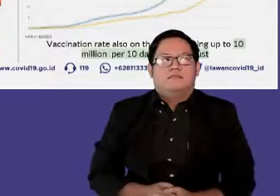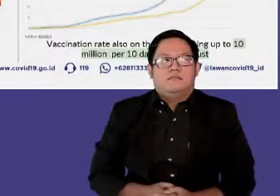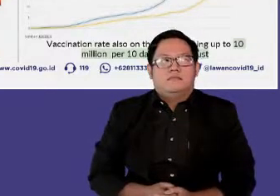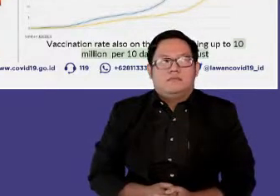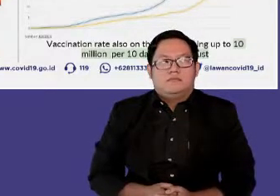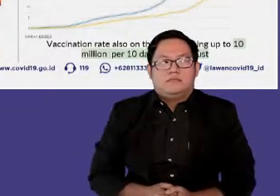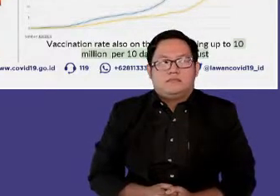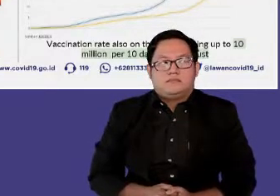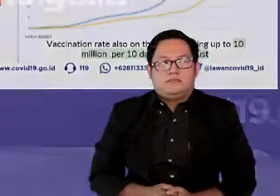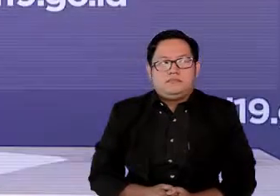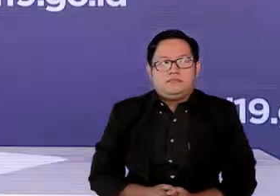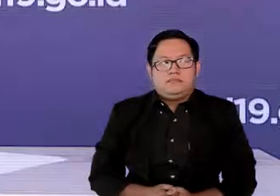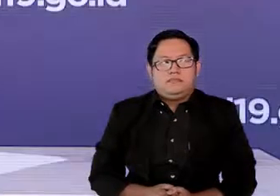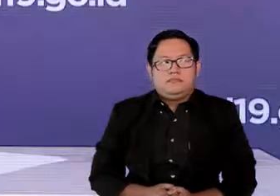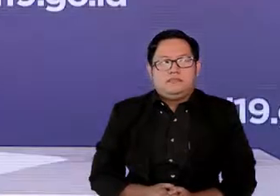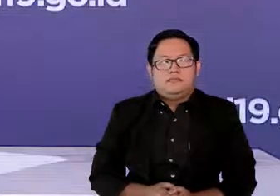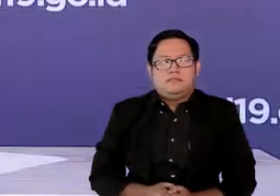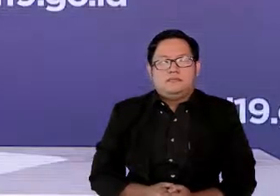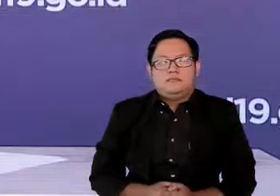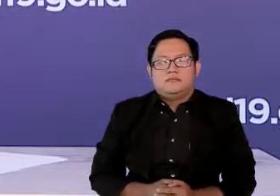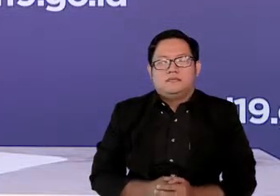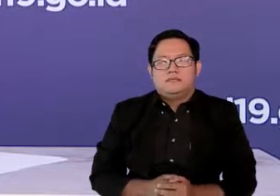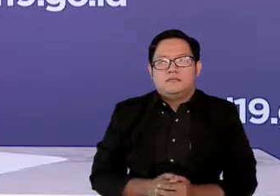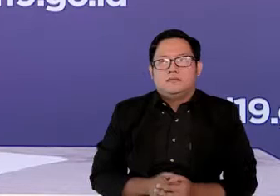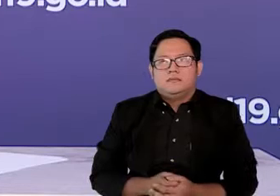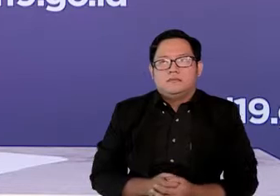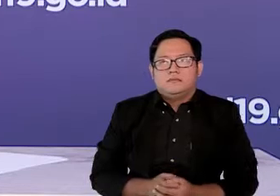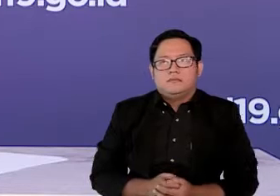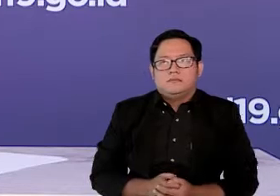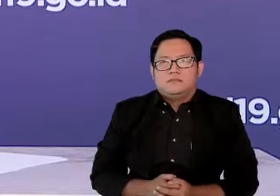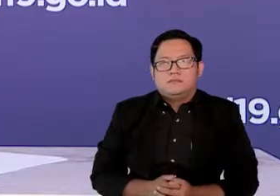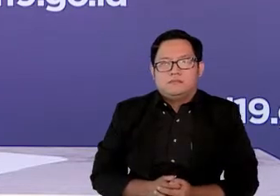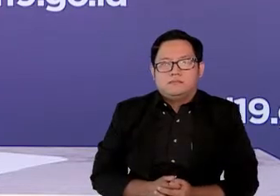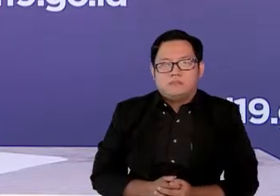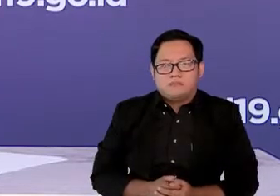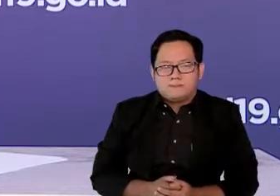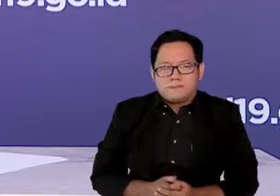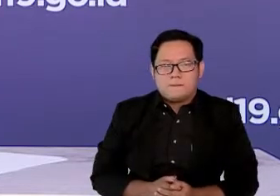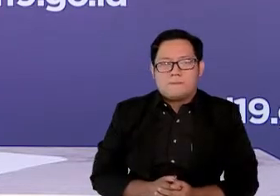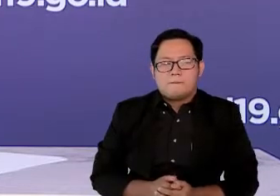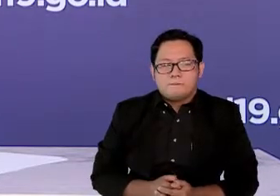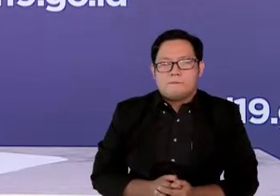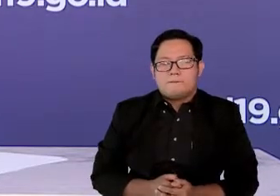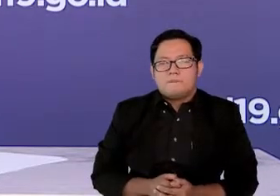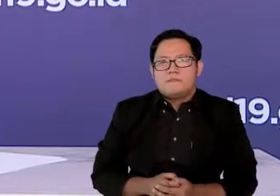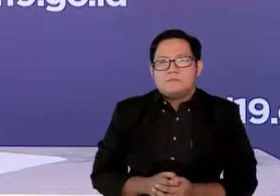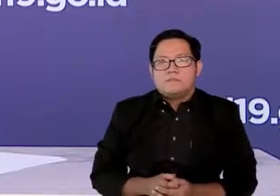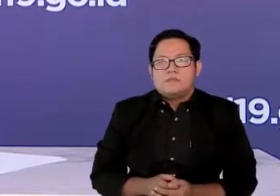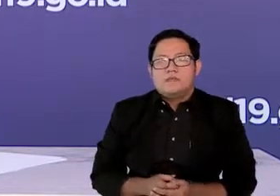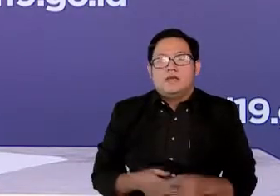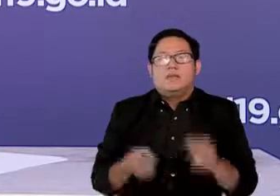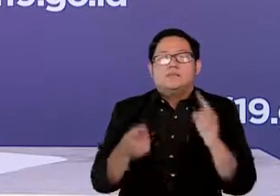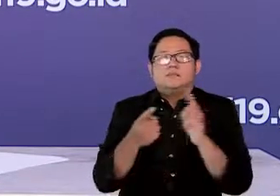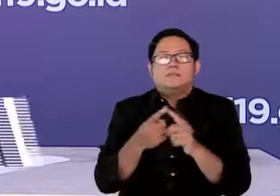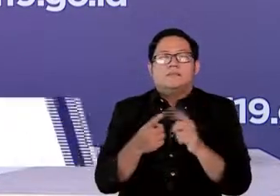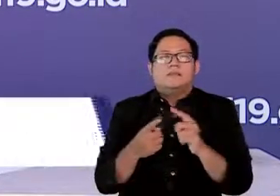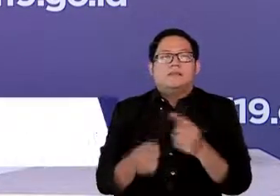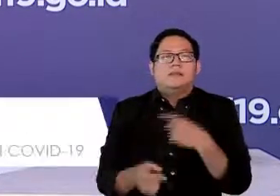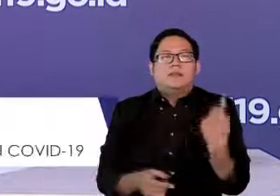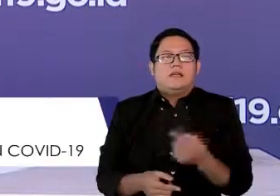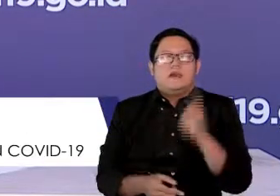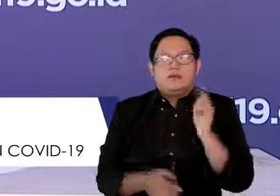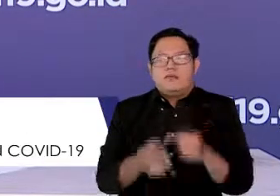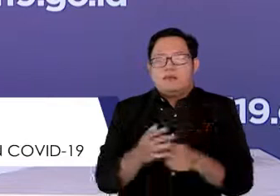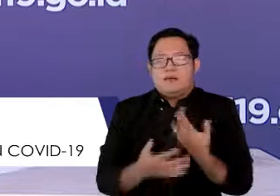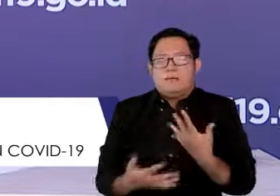achievement and is the fruit of continuous learning. First, we were adaptive. We were ready to make